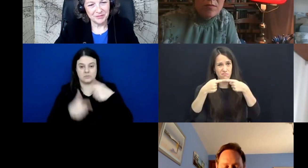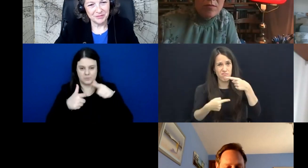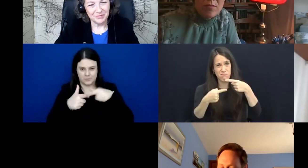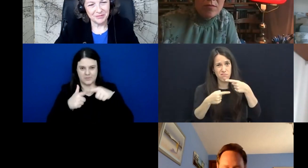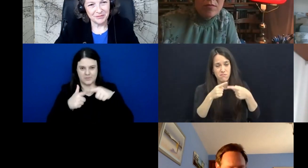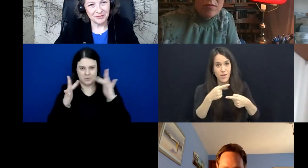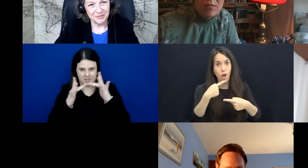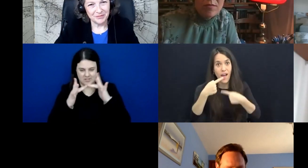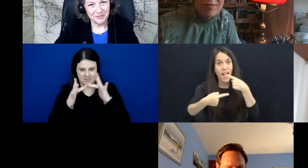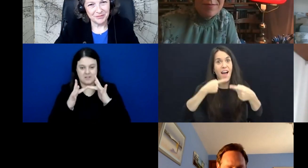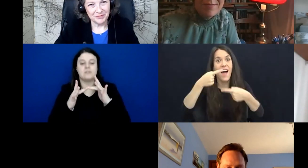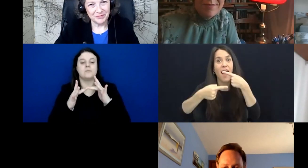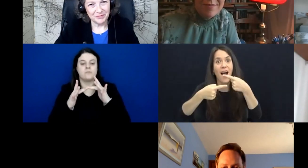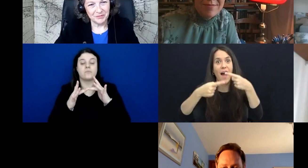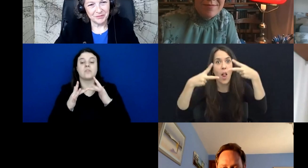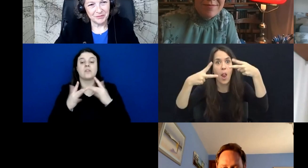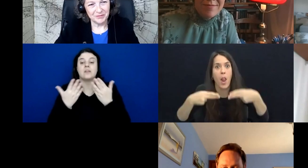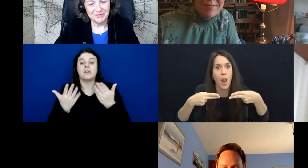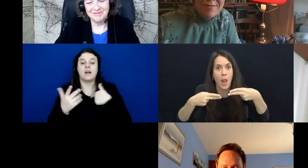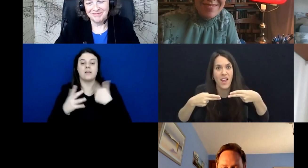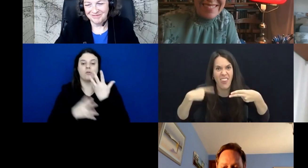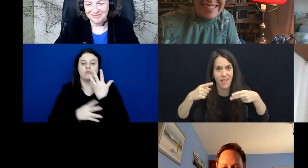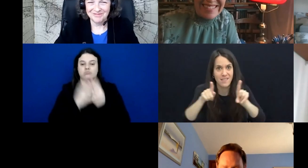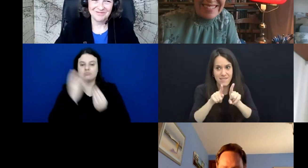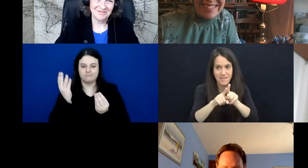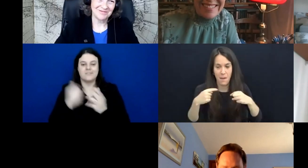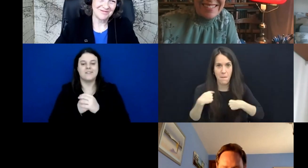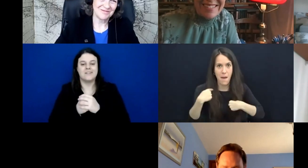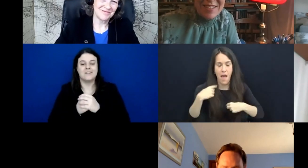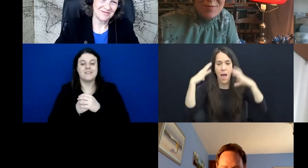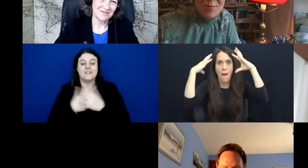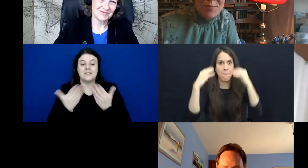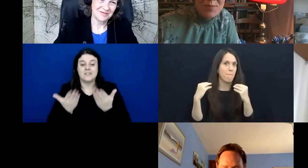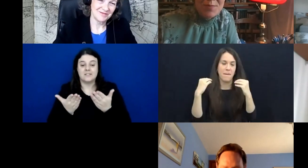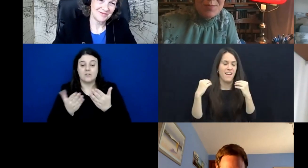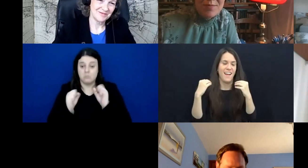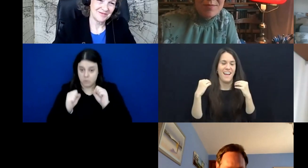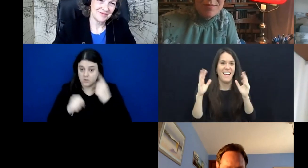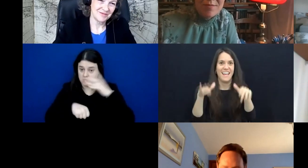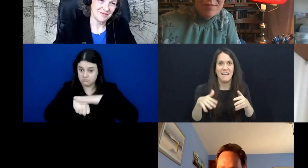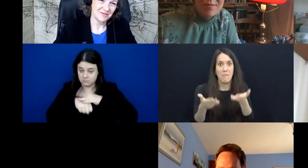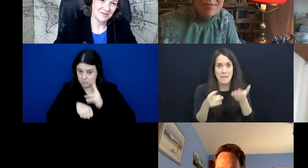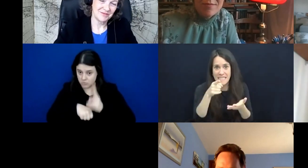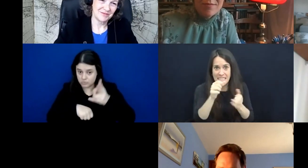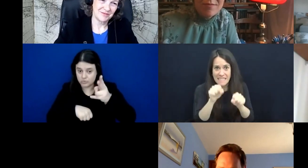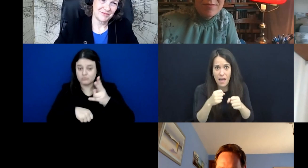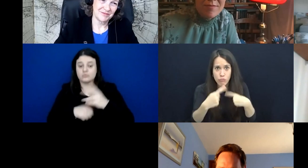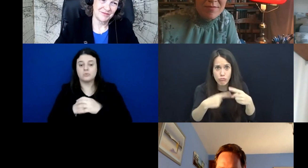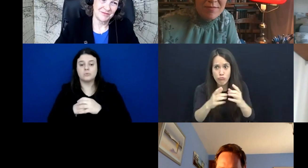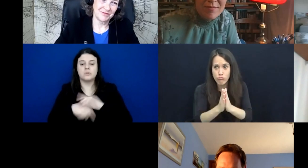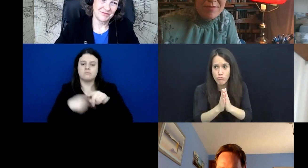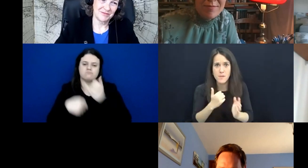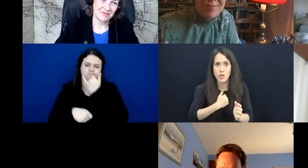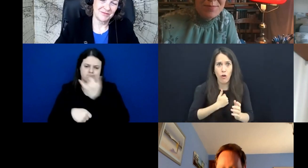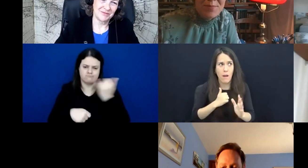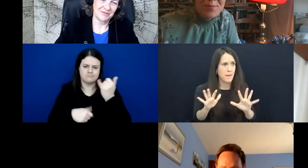middle there, and then I disappeared. So perhaps I can invite you to continue. And apologies if I get things wrong because I missed them,